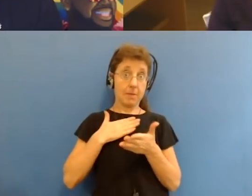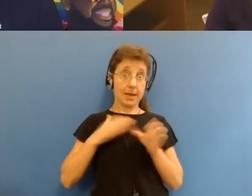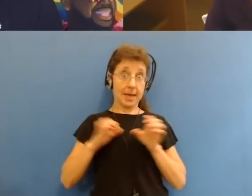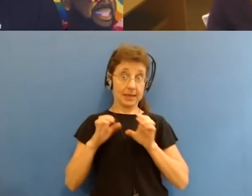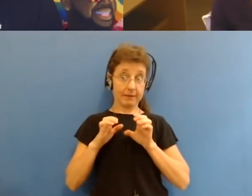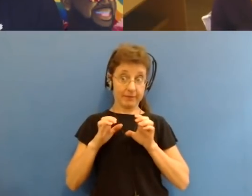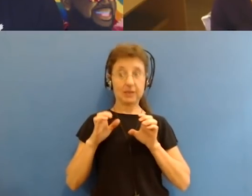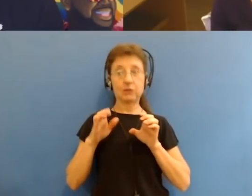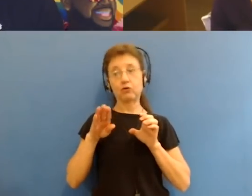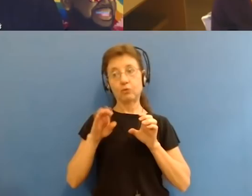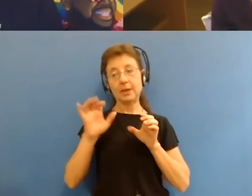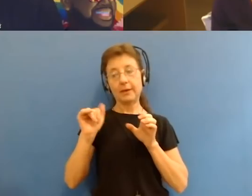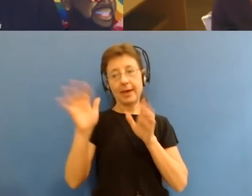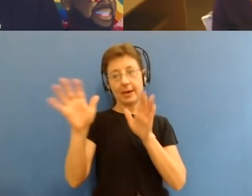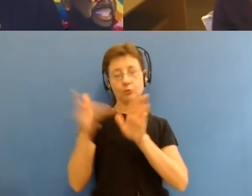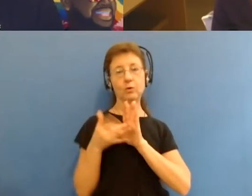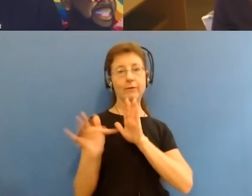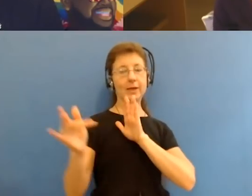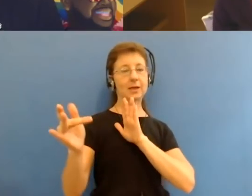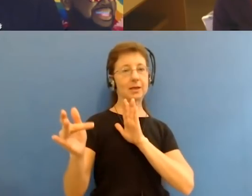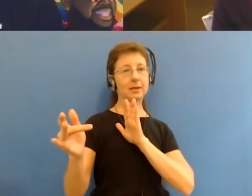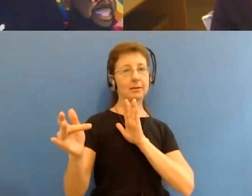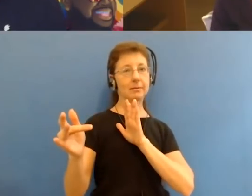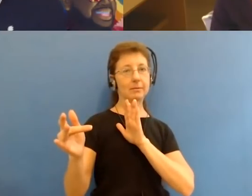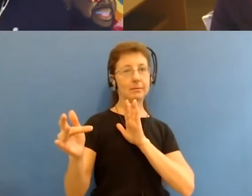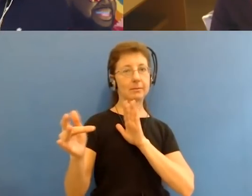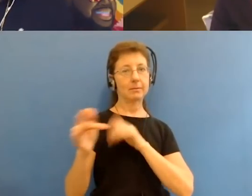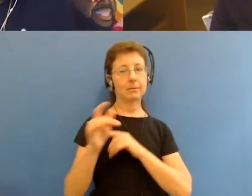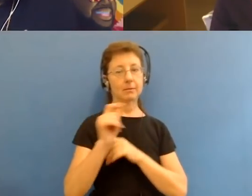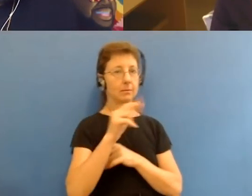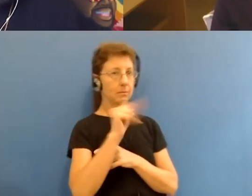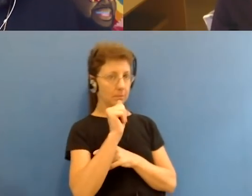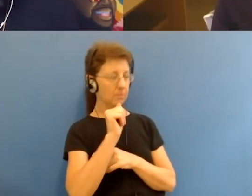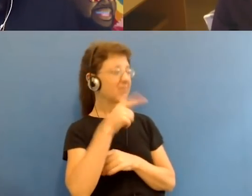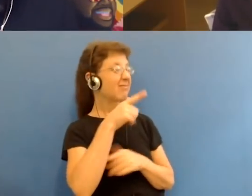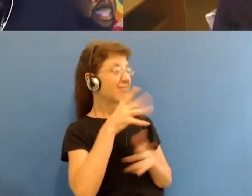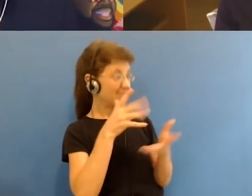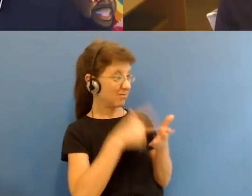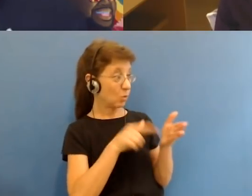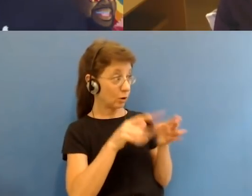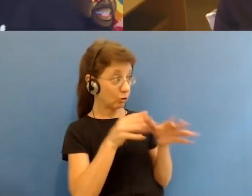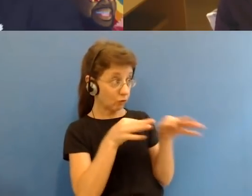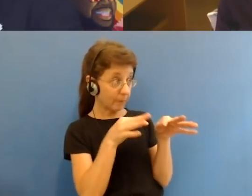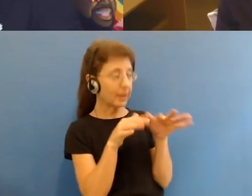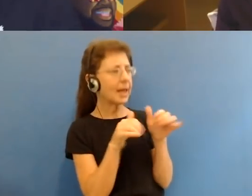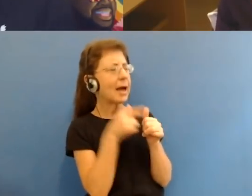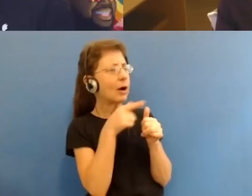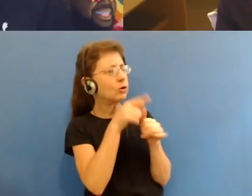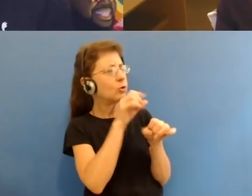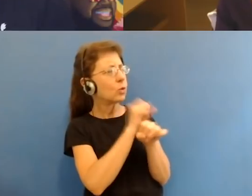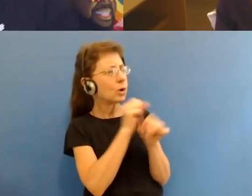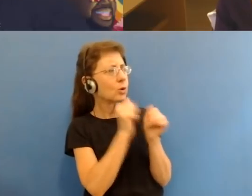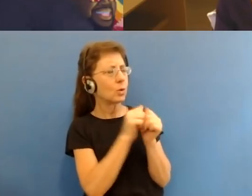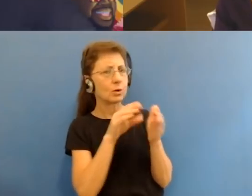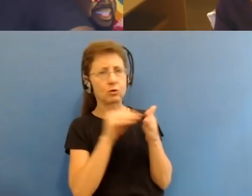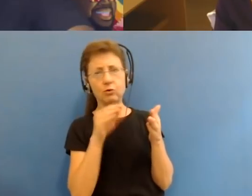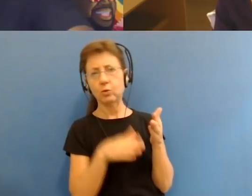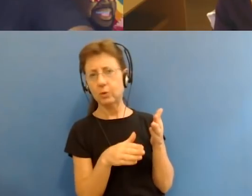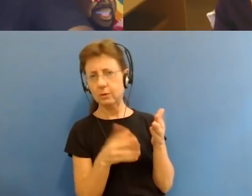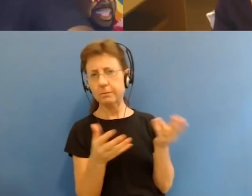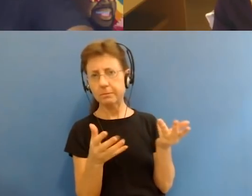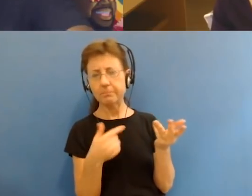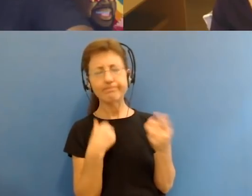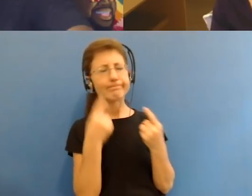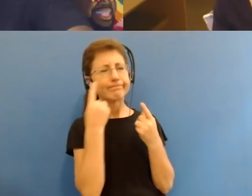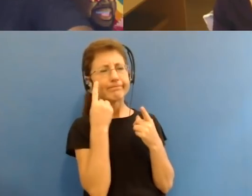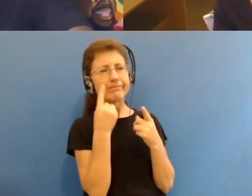So a lot of what you're describing is how you work with students, and I'm wondering if how